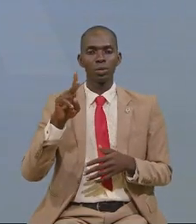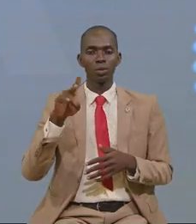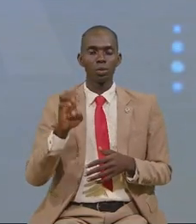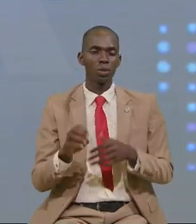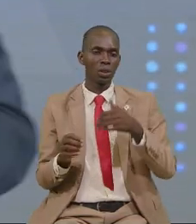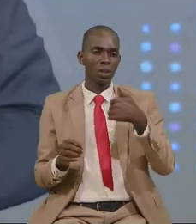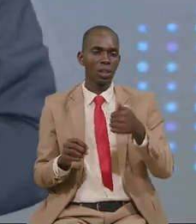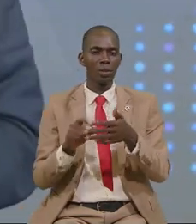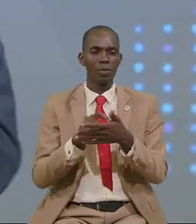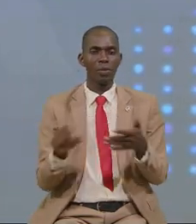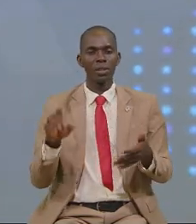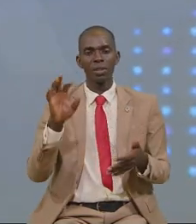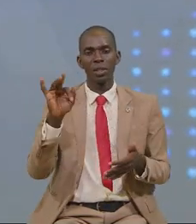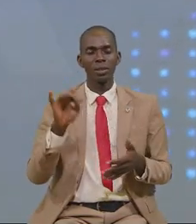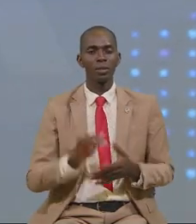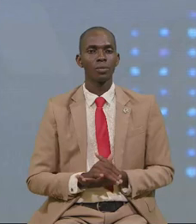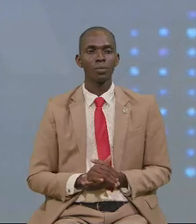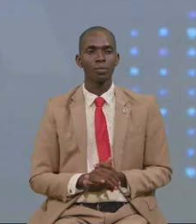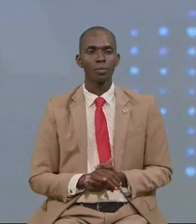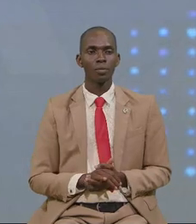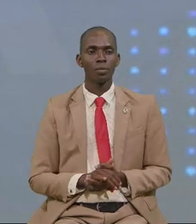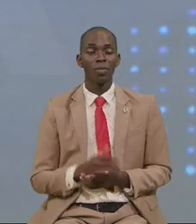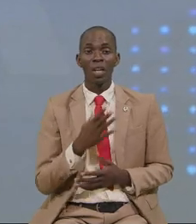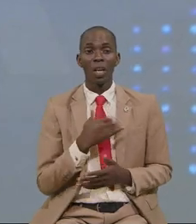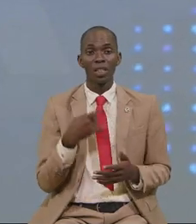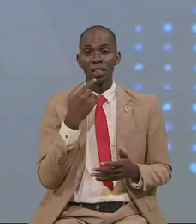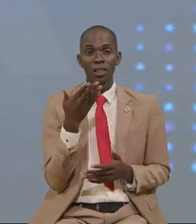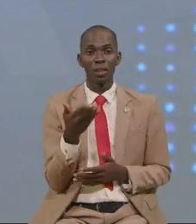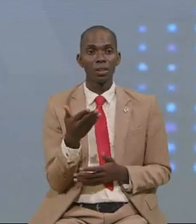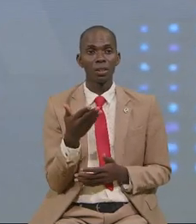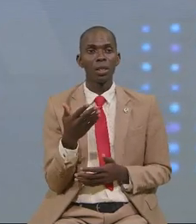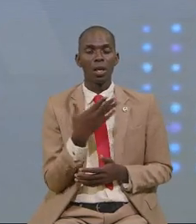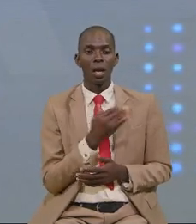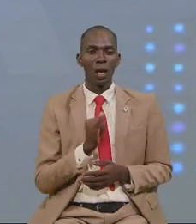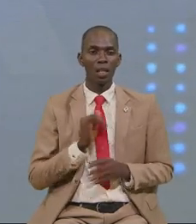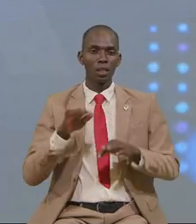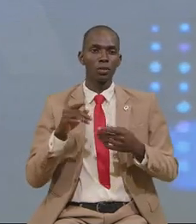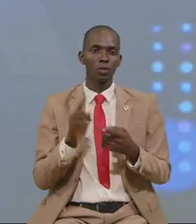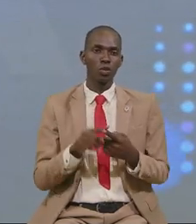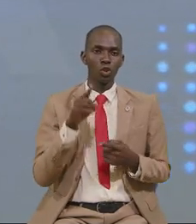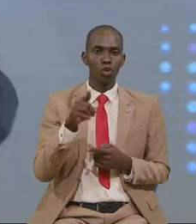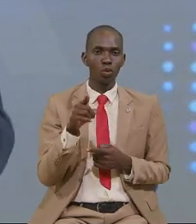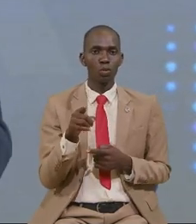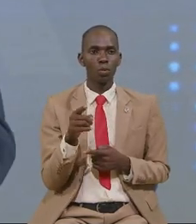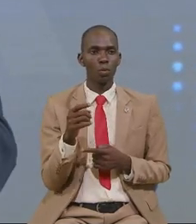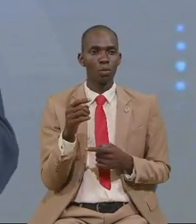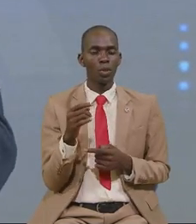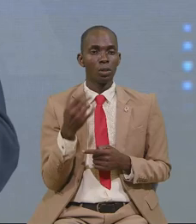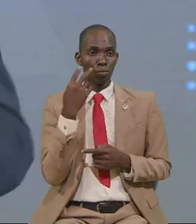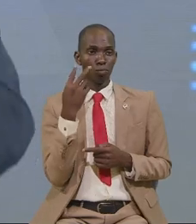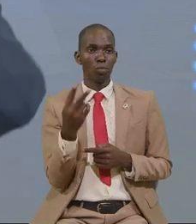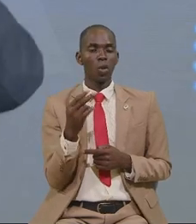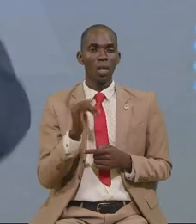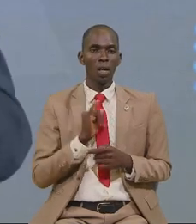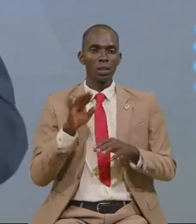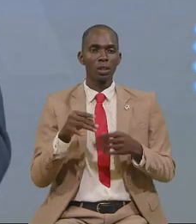10, verse 19. And it says, I give unto you Behold, I give unto